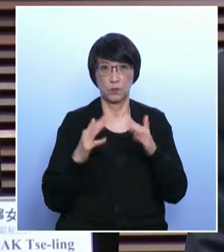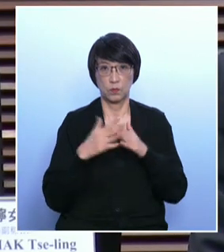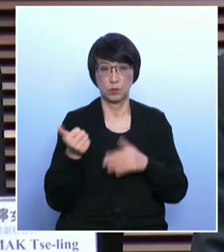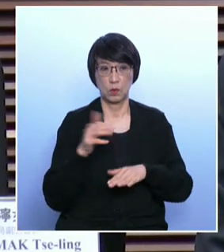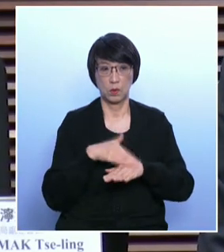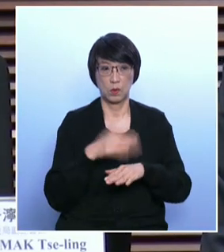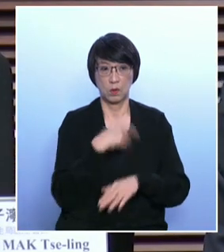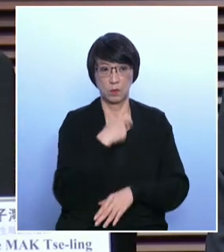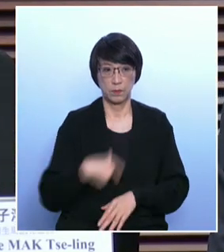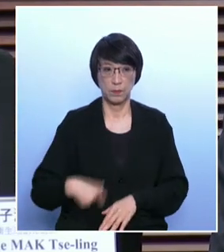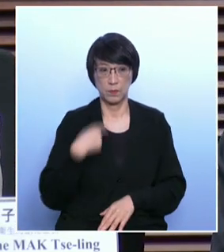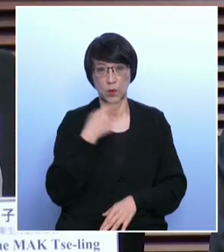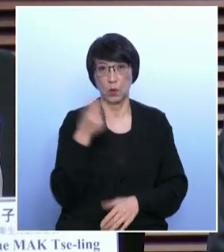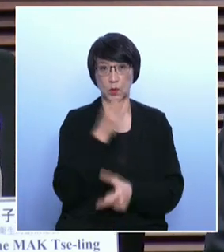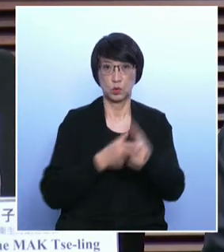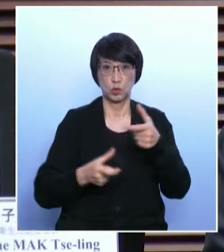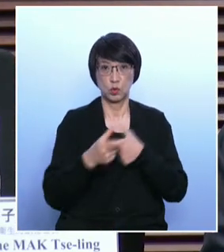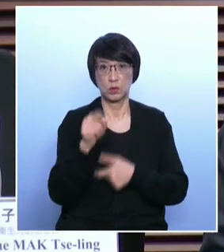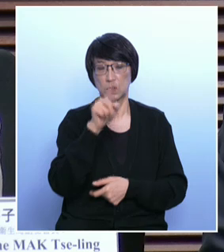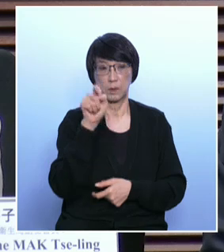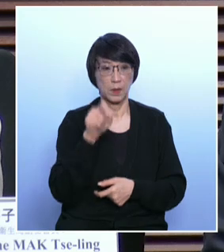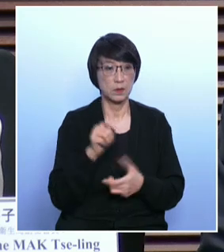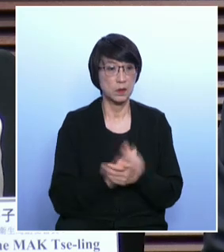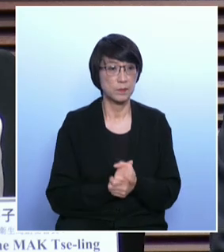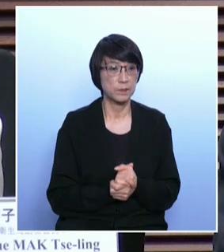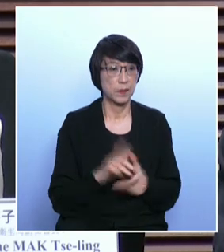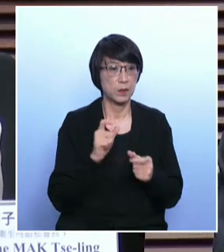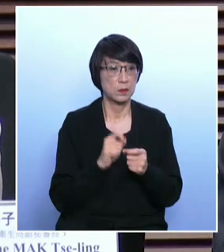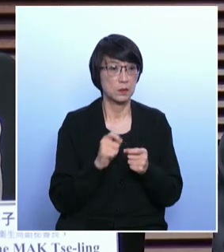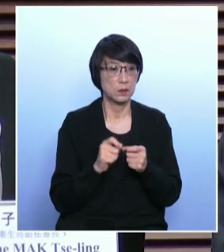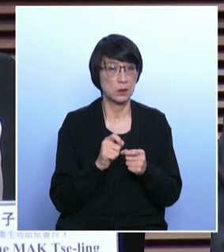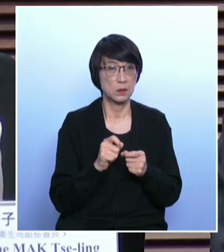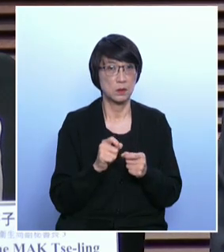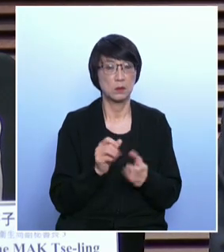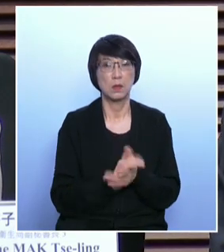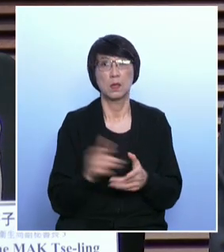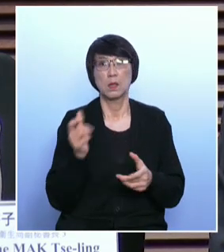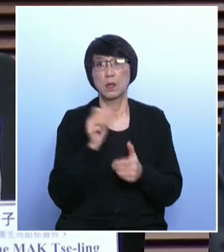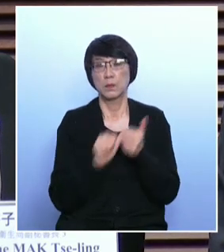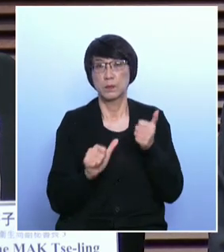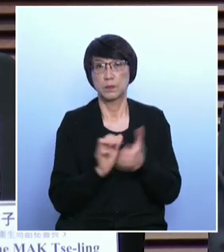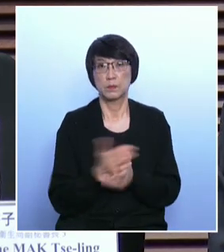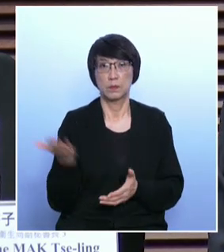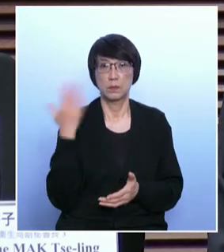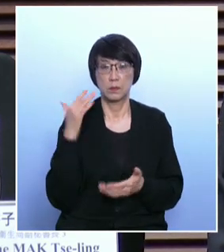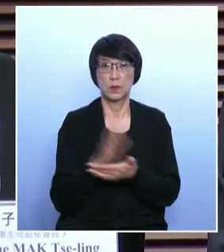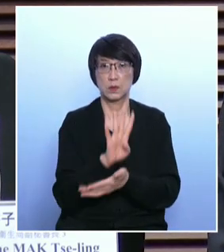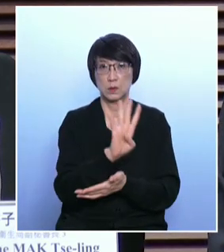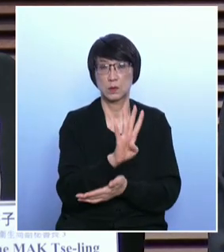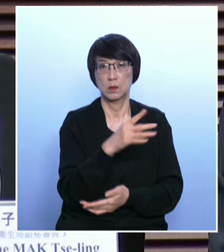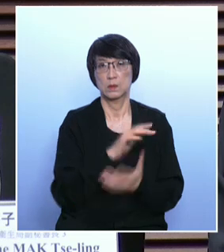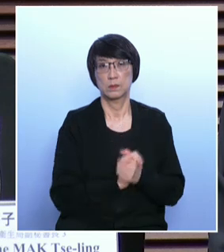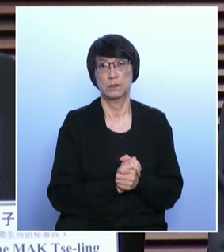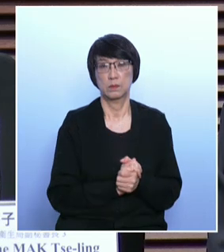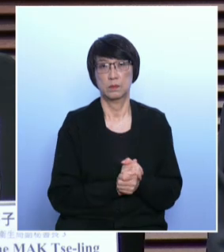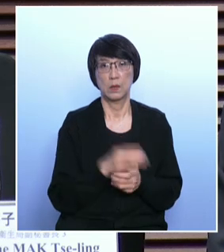Thank you. Just now, a member asked about the financial aspect of the project. I can give you some information. In